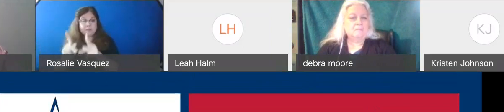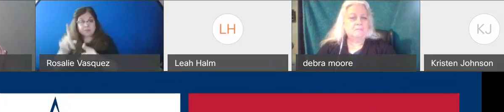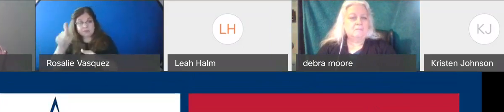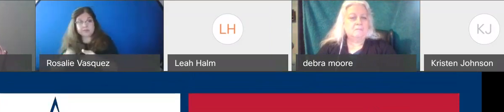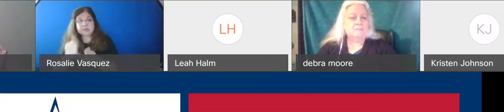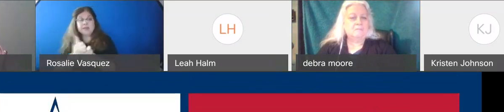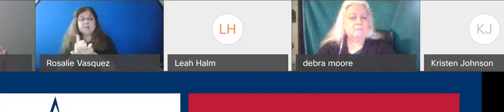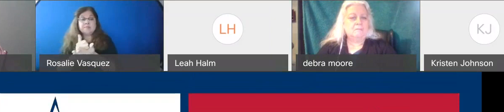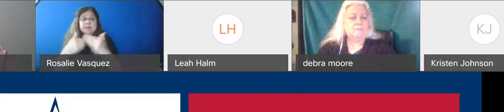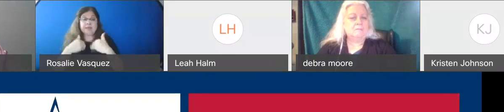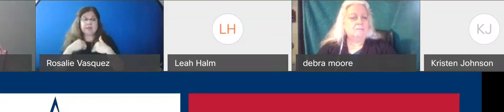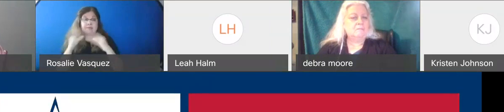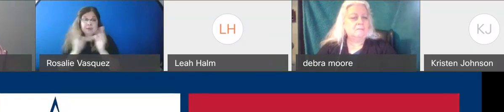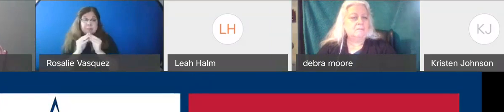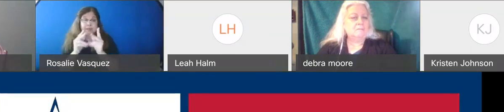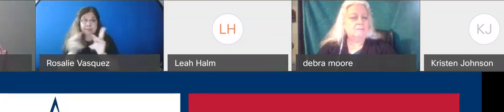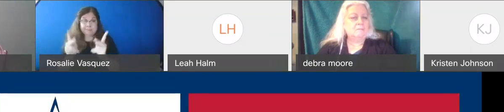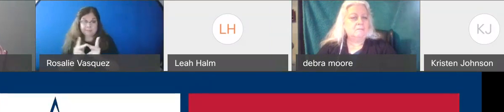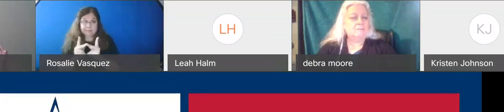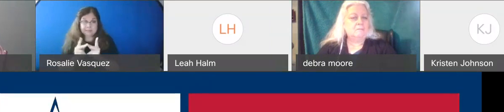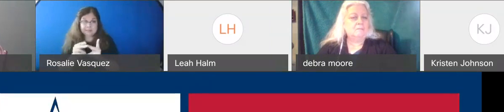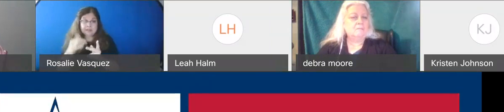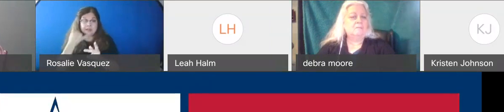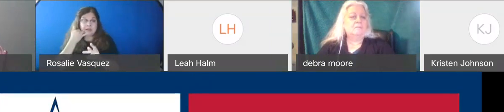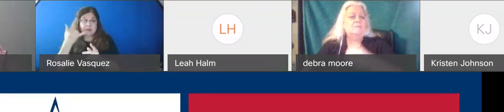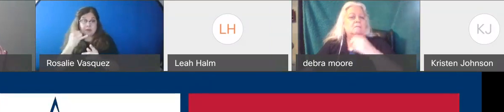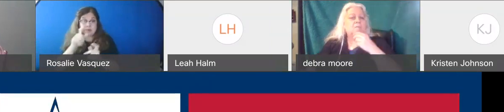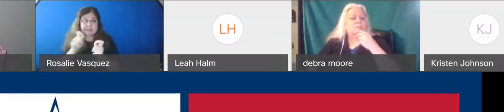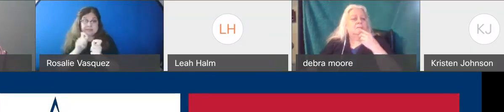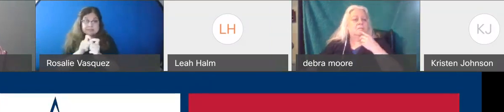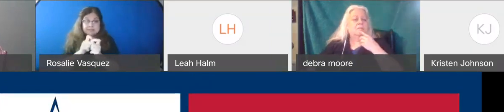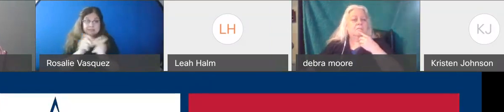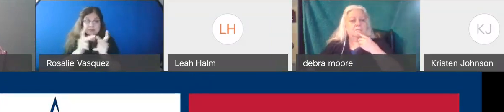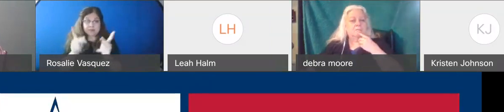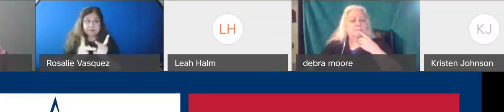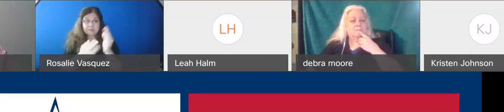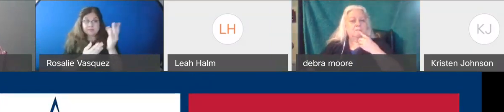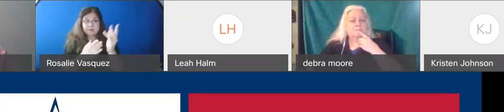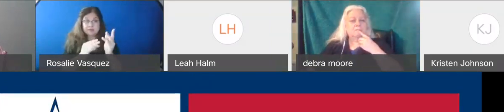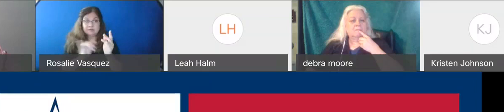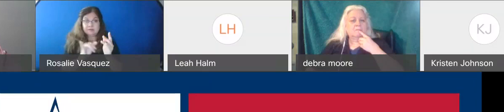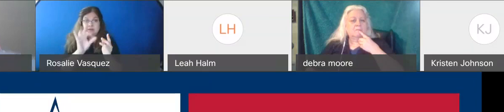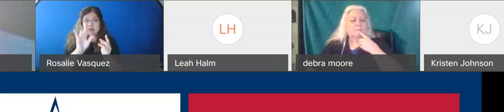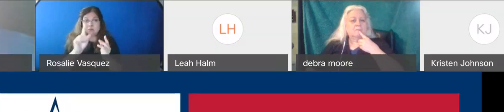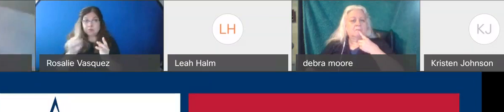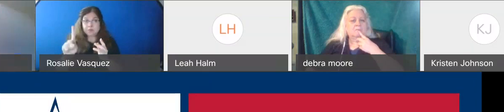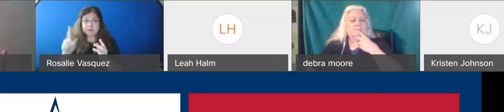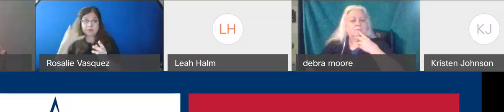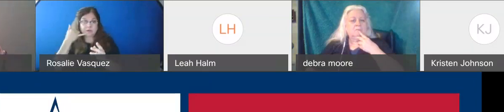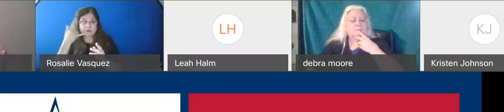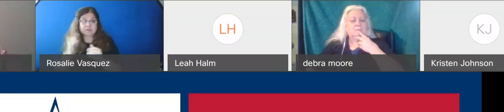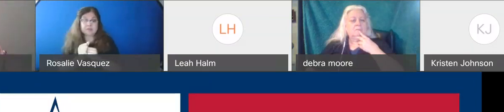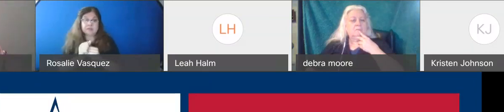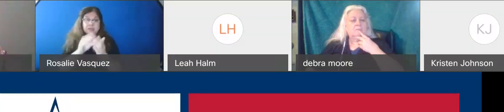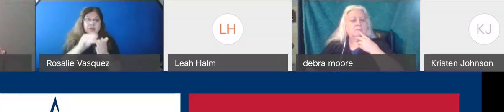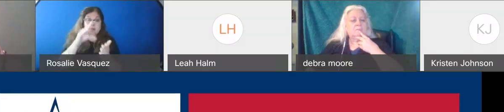Have a meeting place. Call in the exact location of the fire, so calling 911 and alerting them